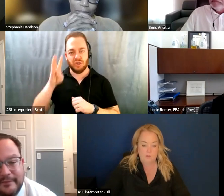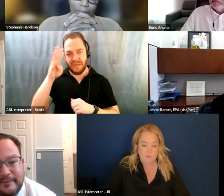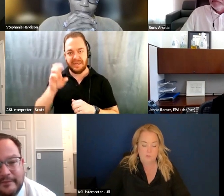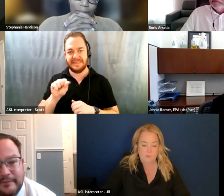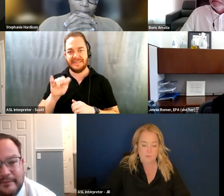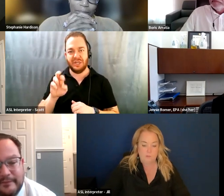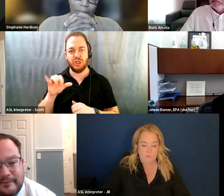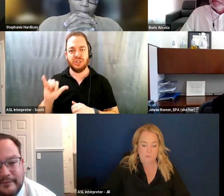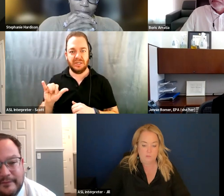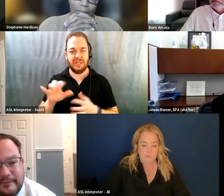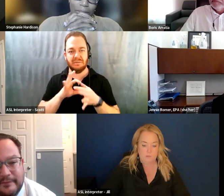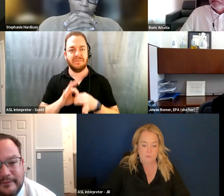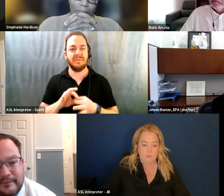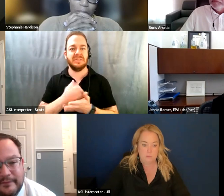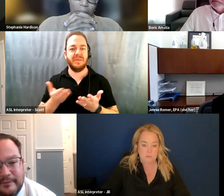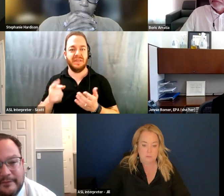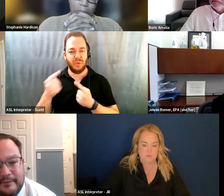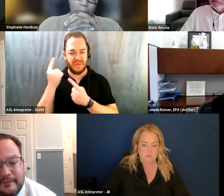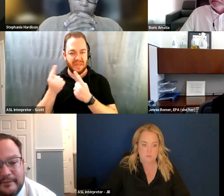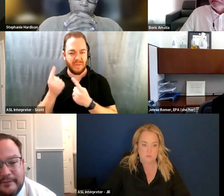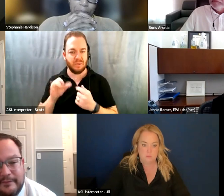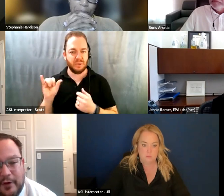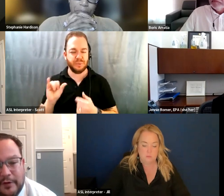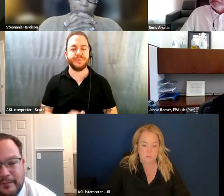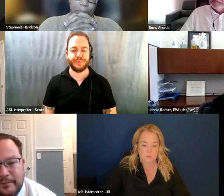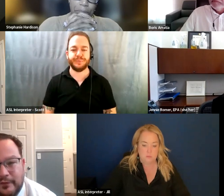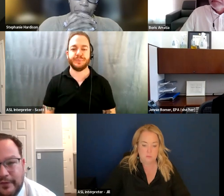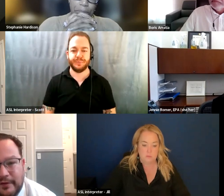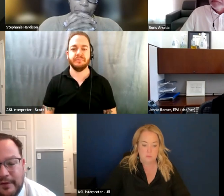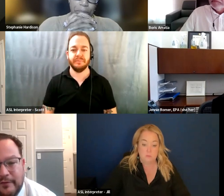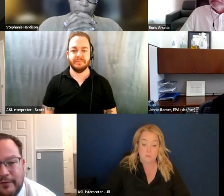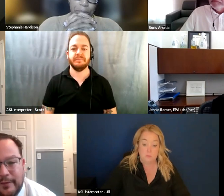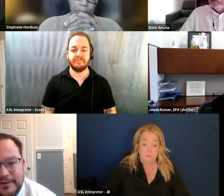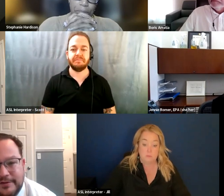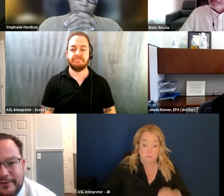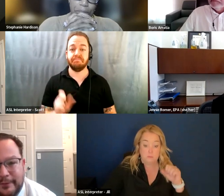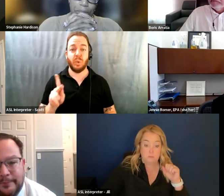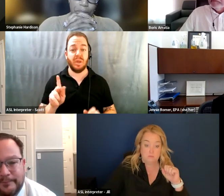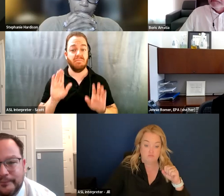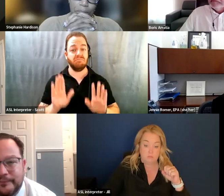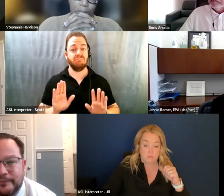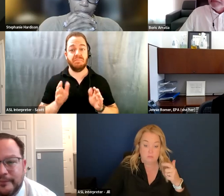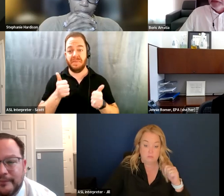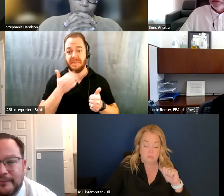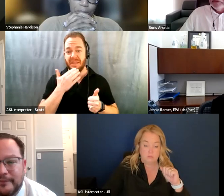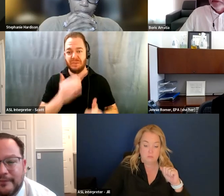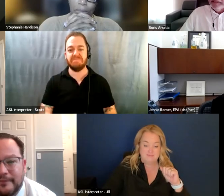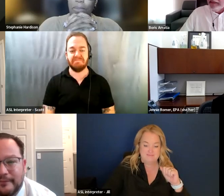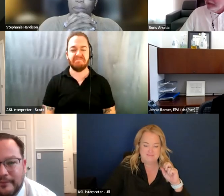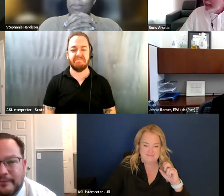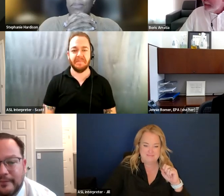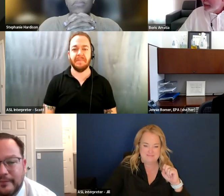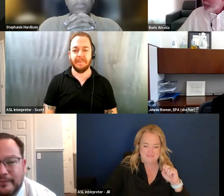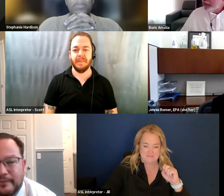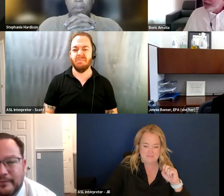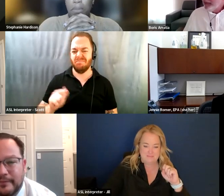here based on some of the things that you're thinking about too. Awesome, terrific. Thank you very much, Nicole. Good.